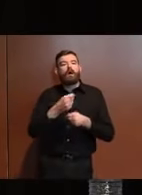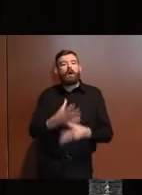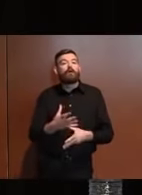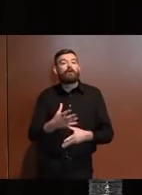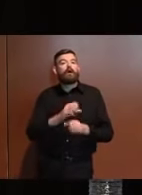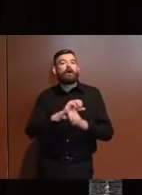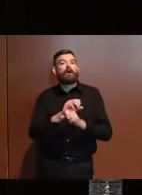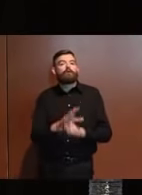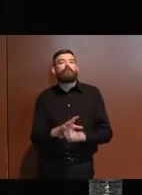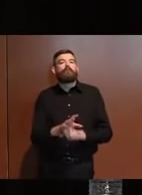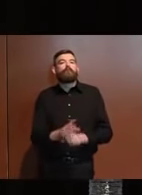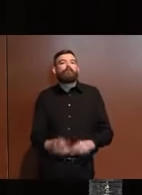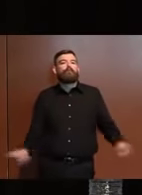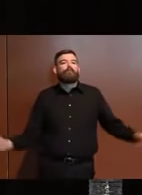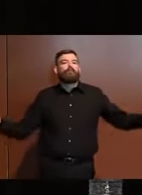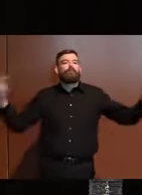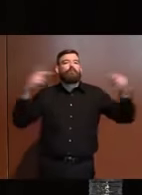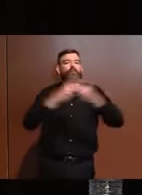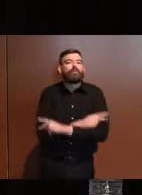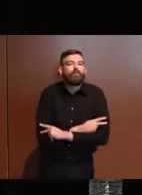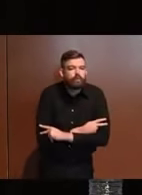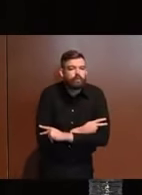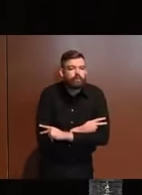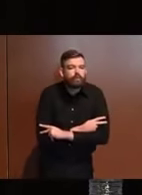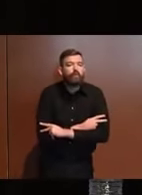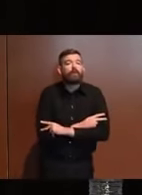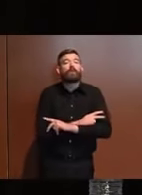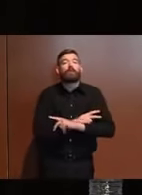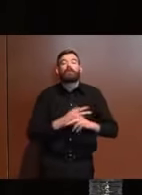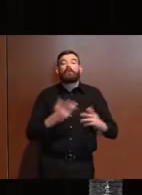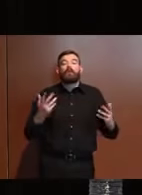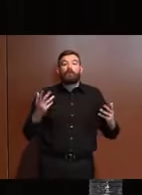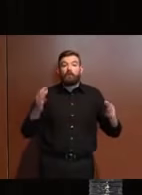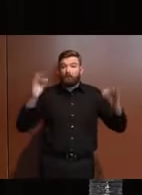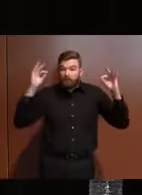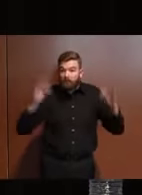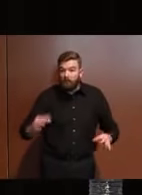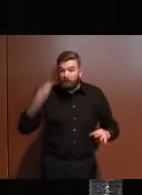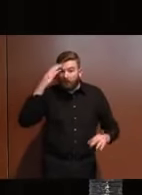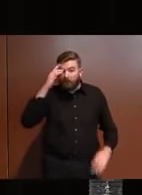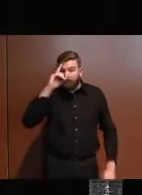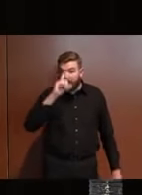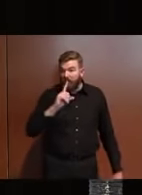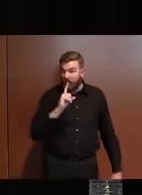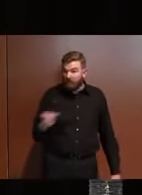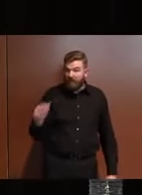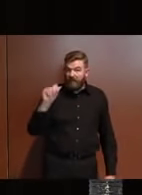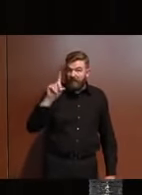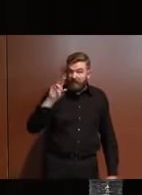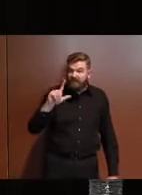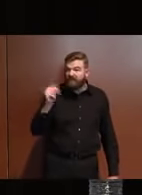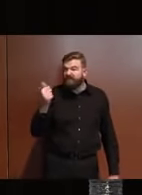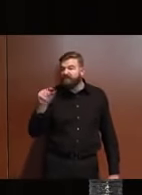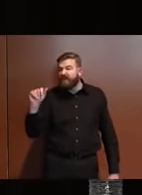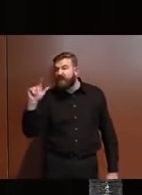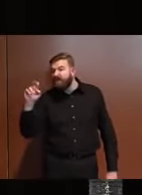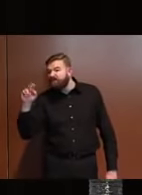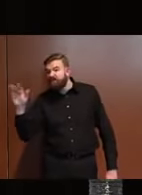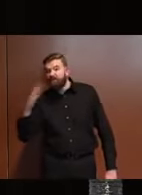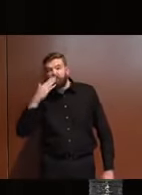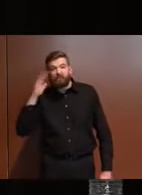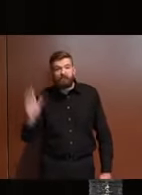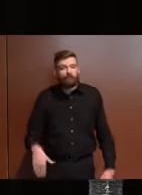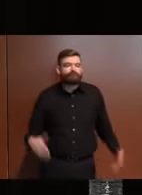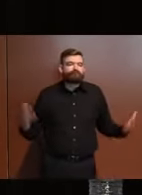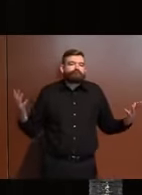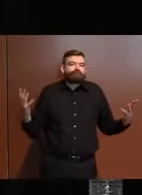At this point, I would say it's way too early to say that for sure. If anything, the effect is likely mild. I would not be particularly concerned, but if